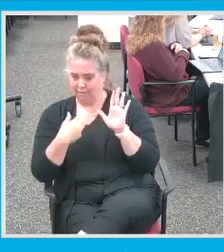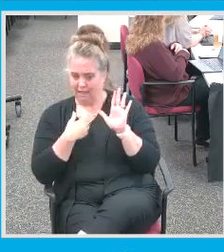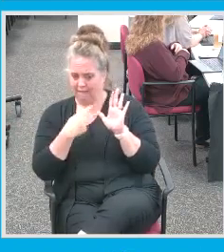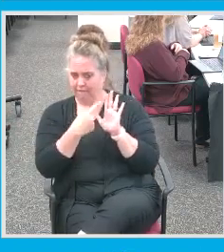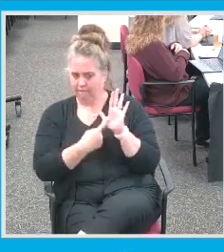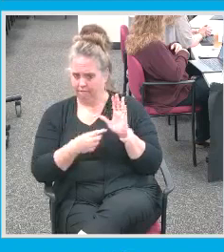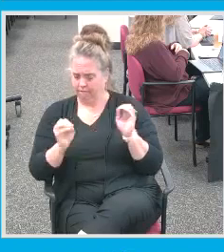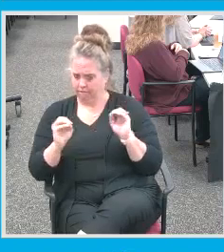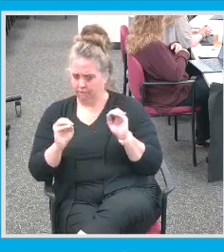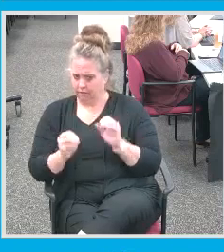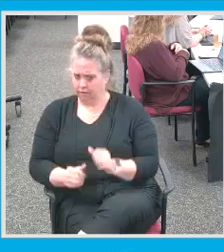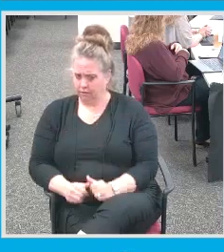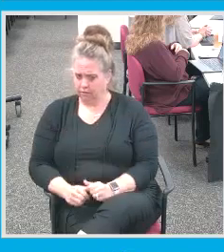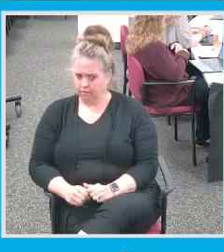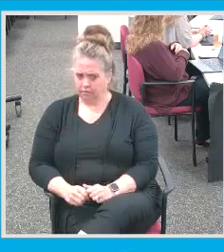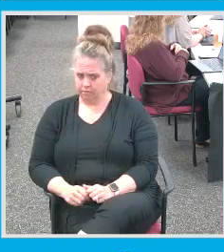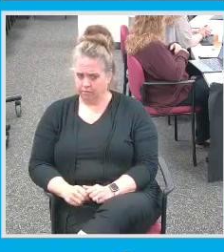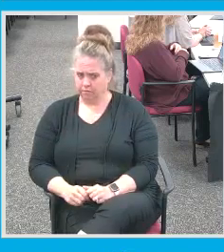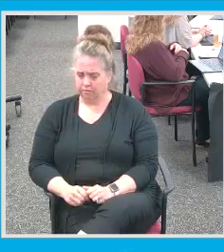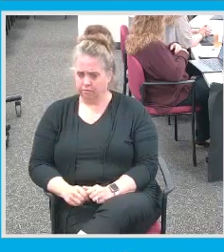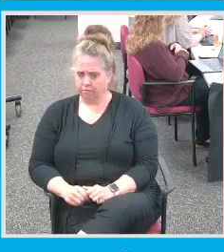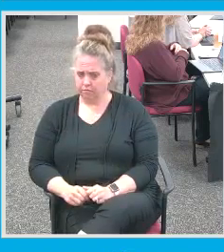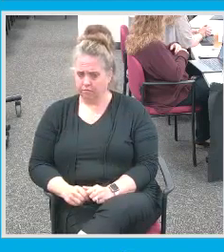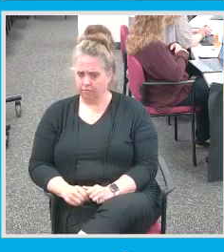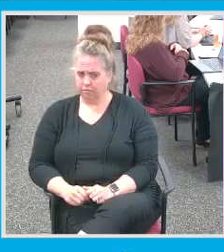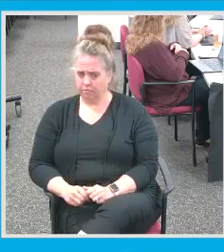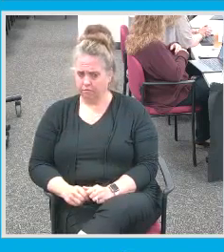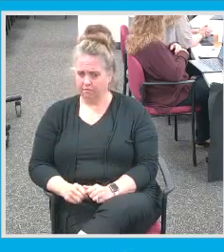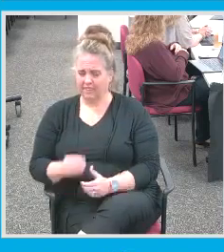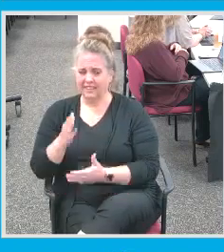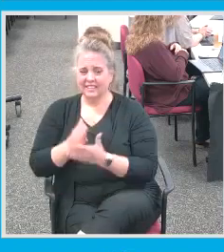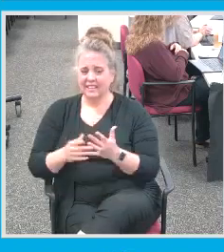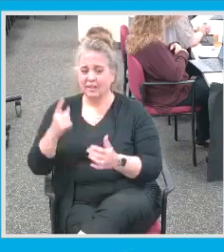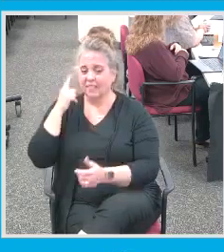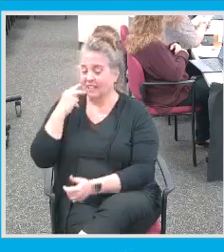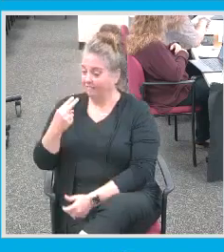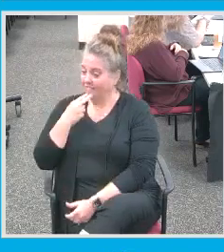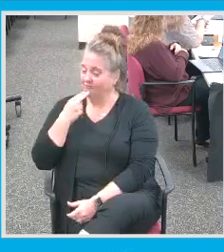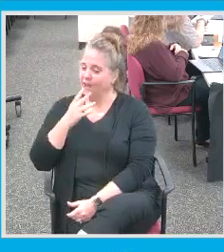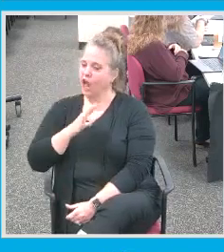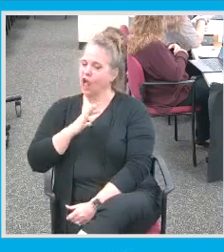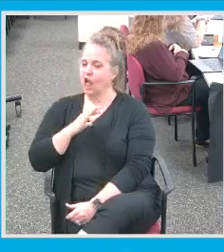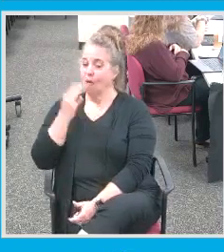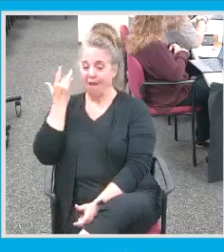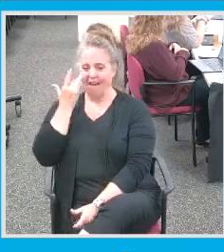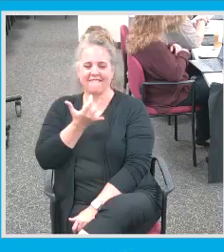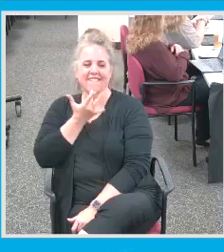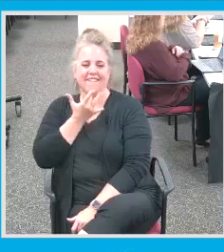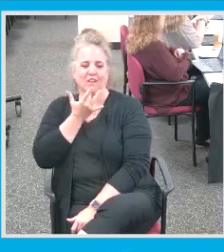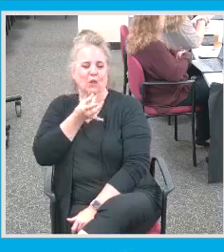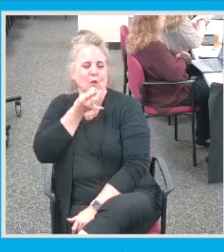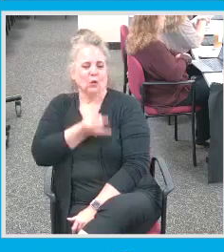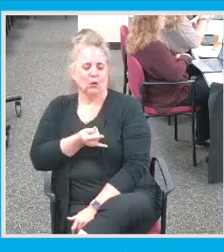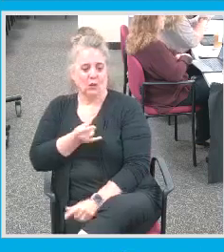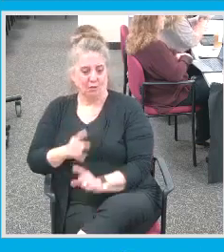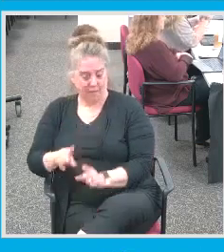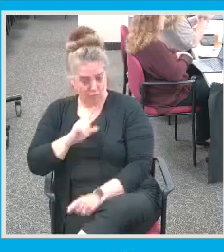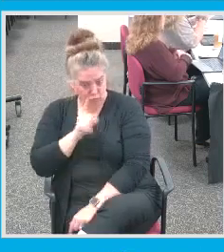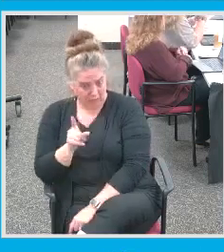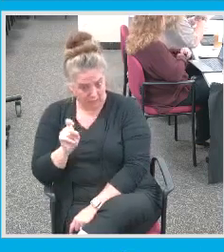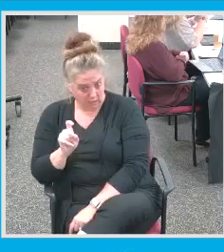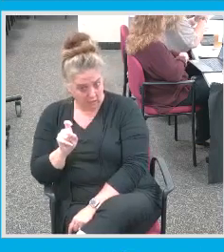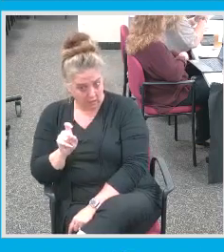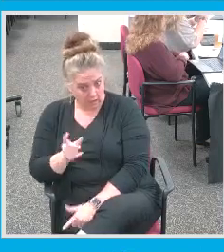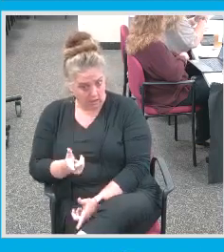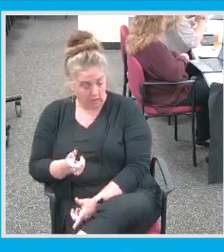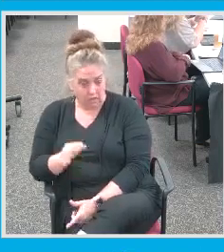some kids think that, oh, it's just flavor, there's no nicotine in there. There is. You- And you can, exactly. and the DAP, they can put Yeah. weed in there. I saw